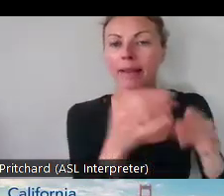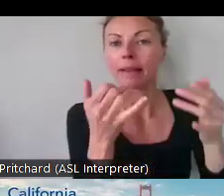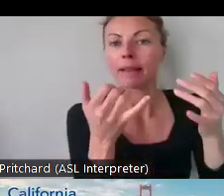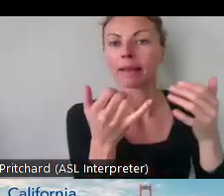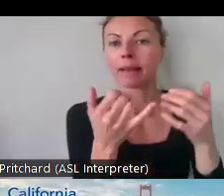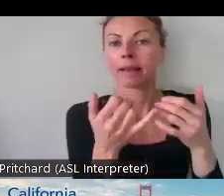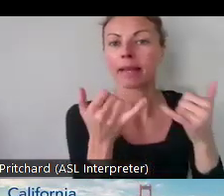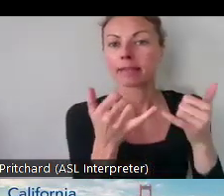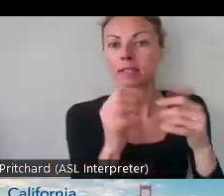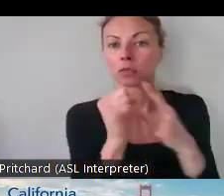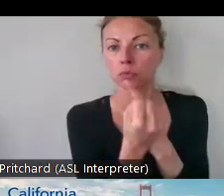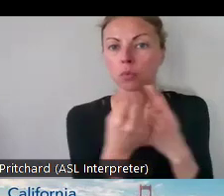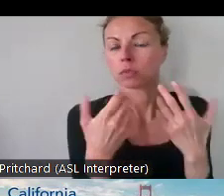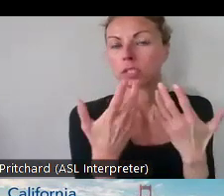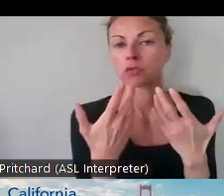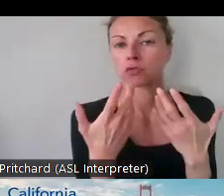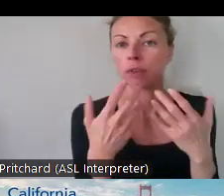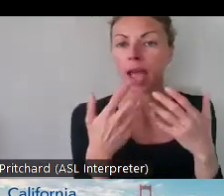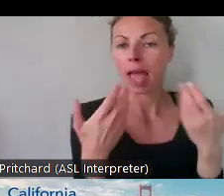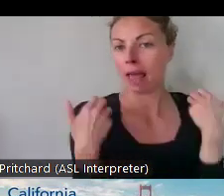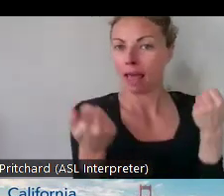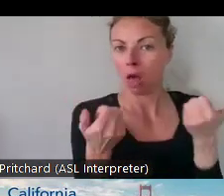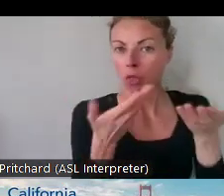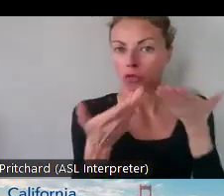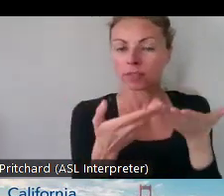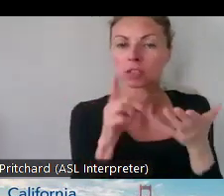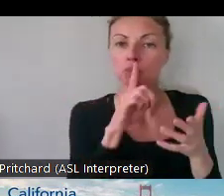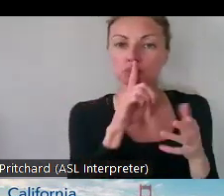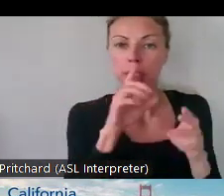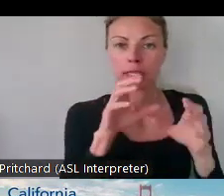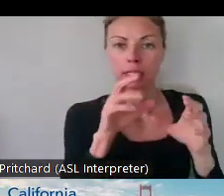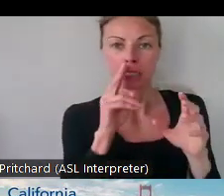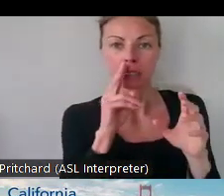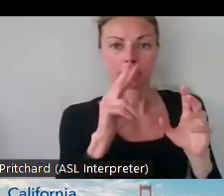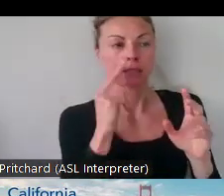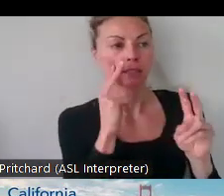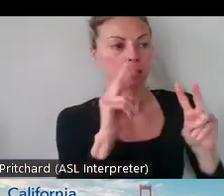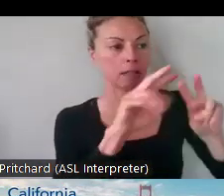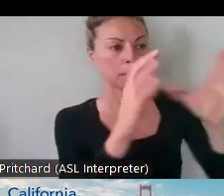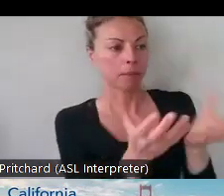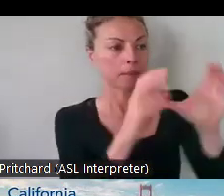and health services structures so that we can really take a holistic, person-centered